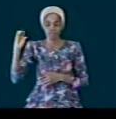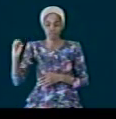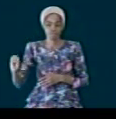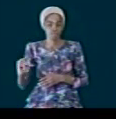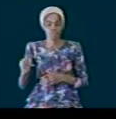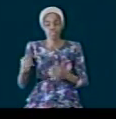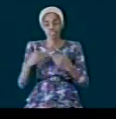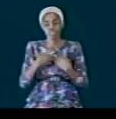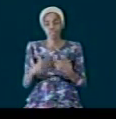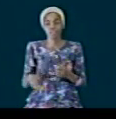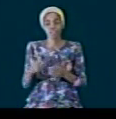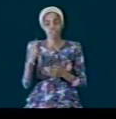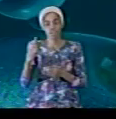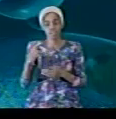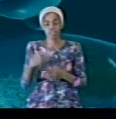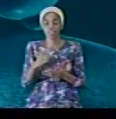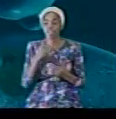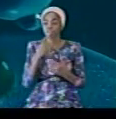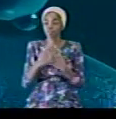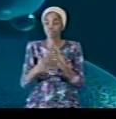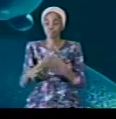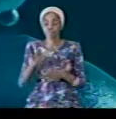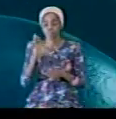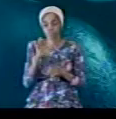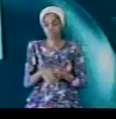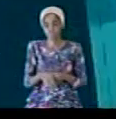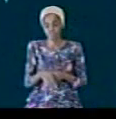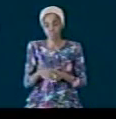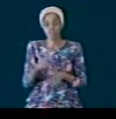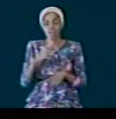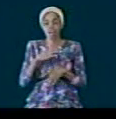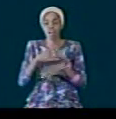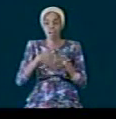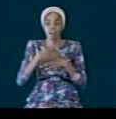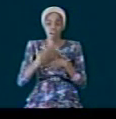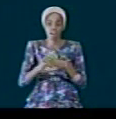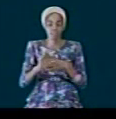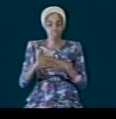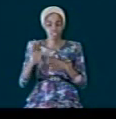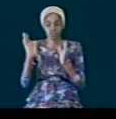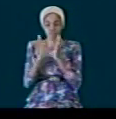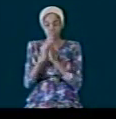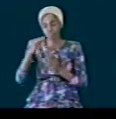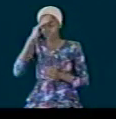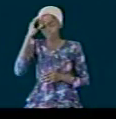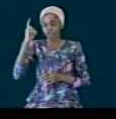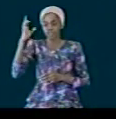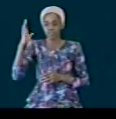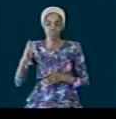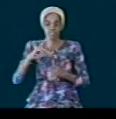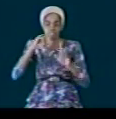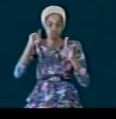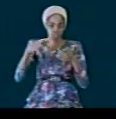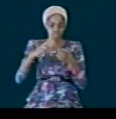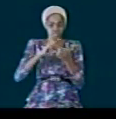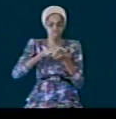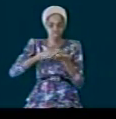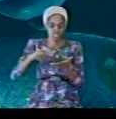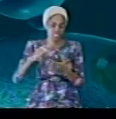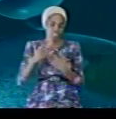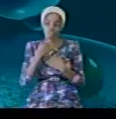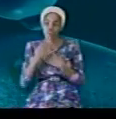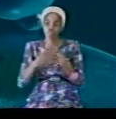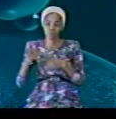night, Dayo went to check the blood pressure and miraculously, drastically, as he